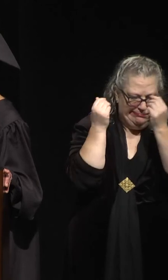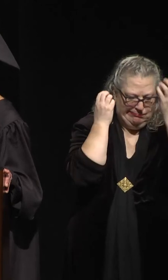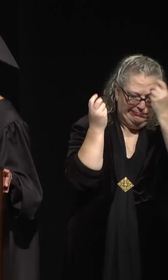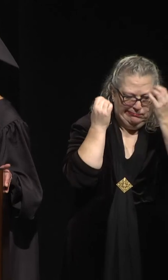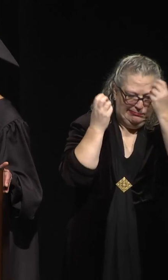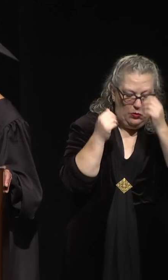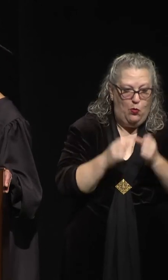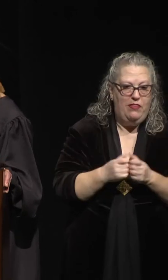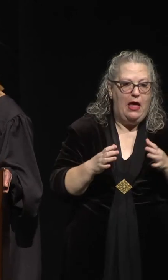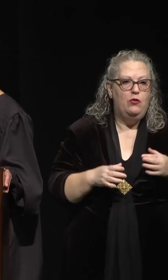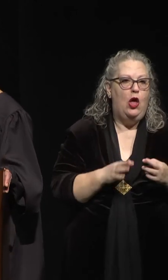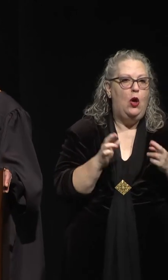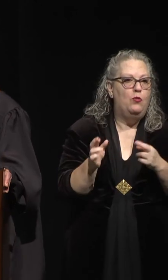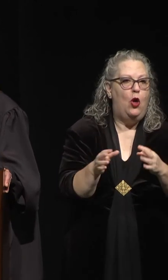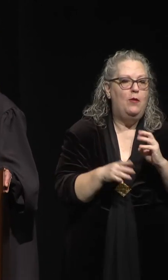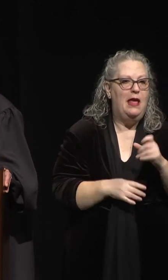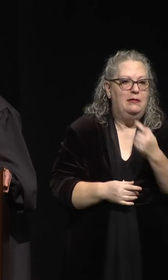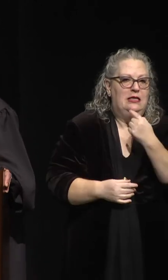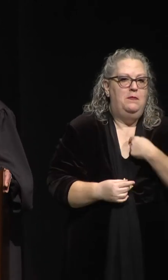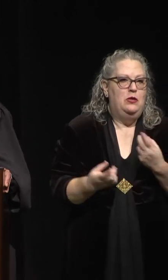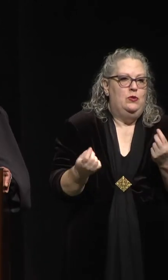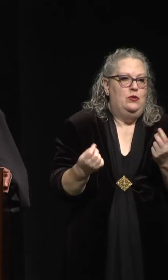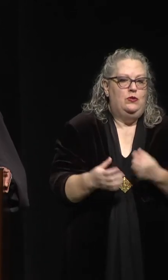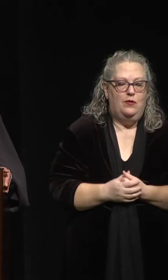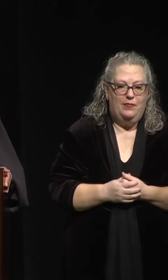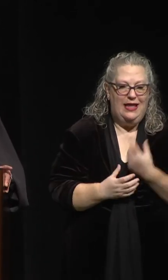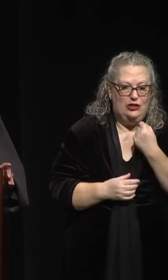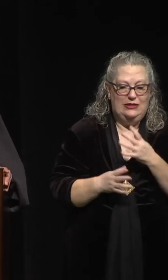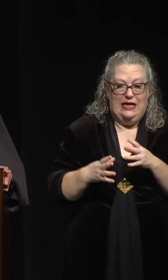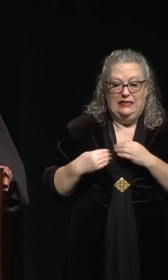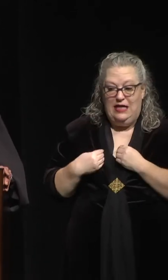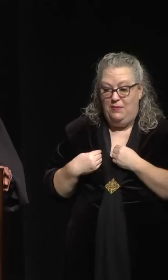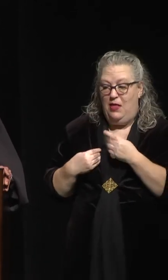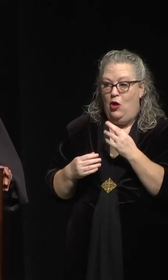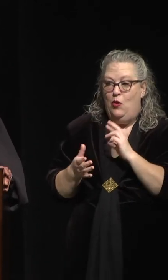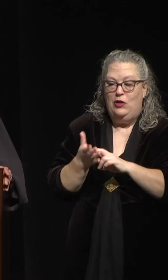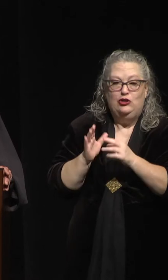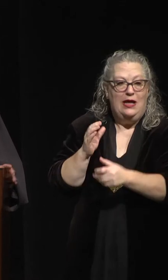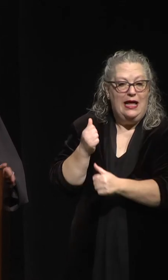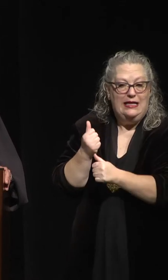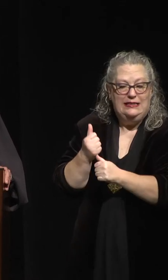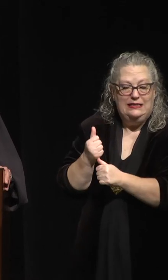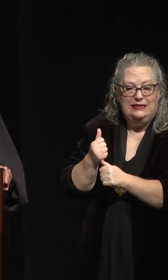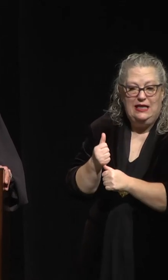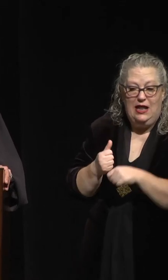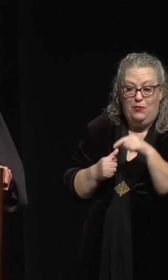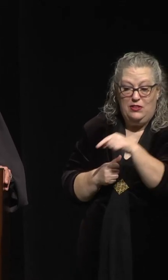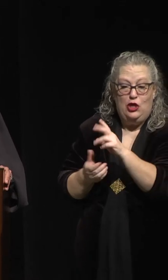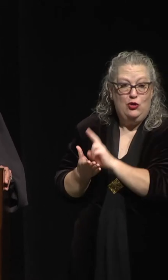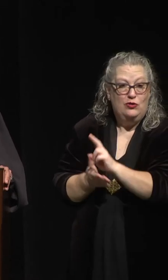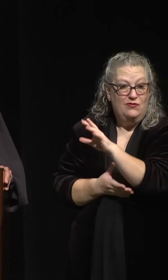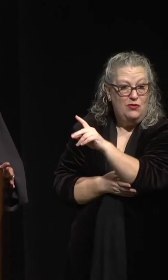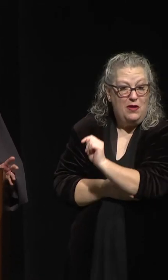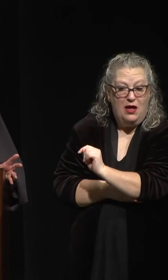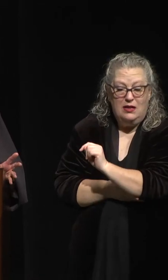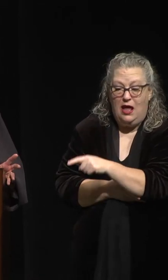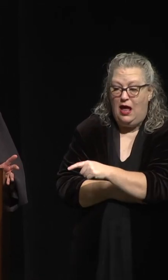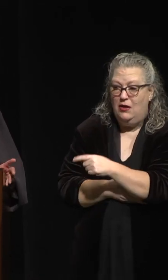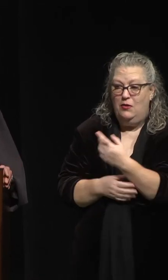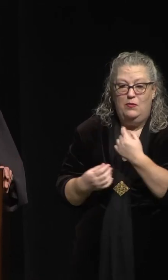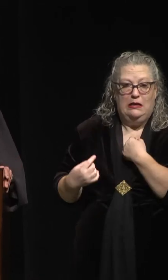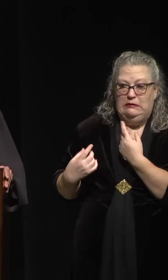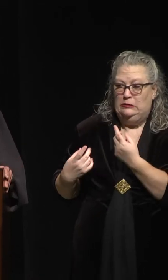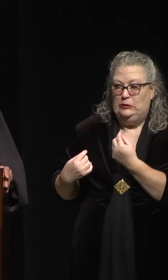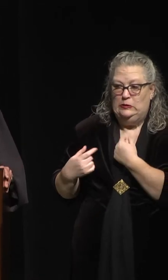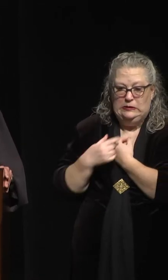a roadmap. I had just accepted a research assistant at the assistantship with the University of Vermont. What was I to